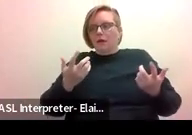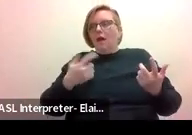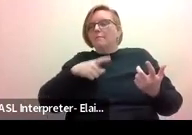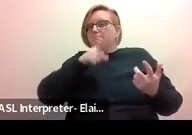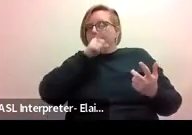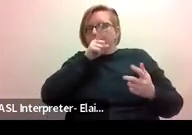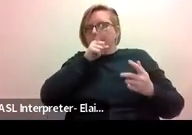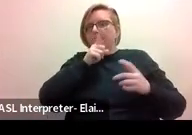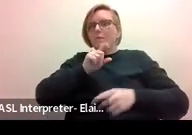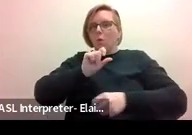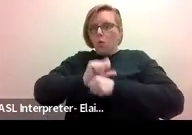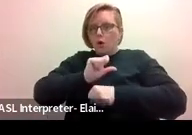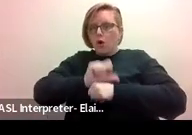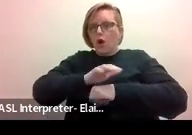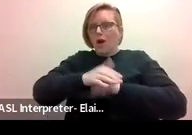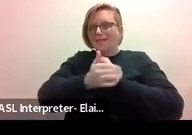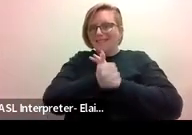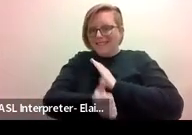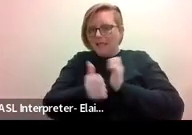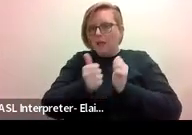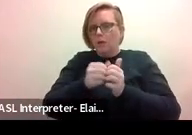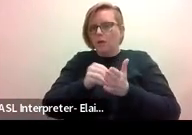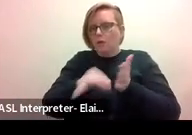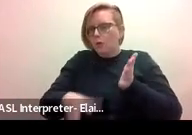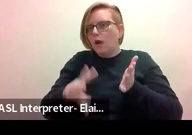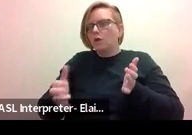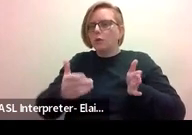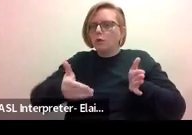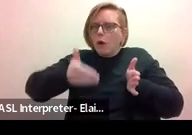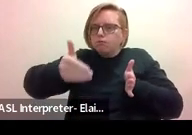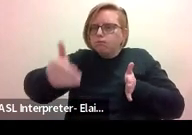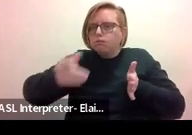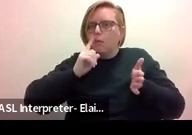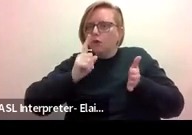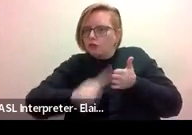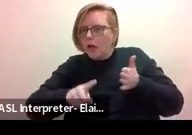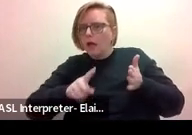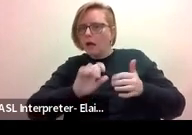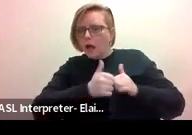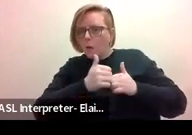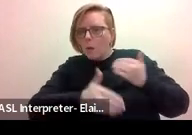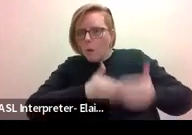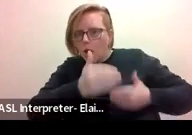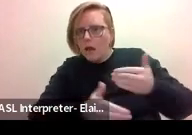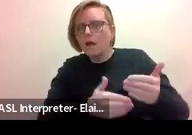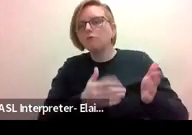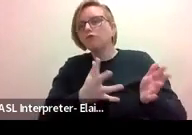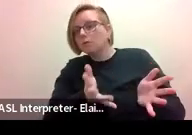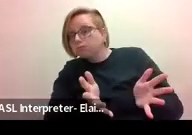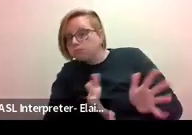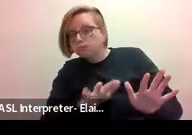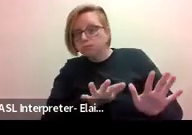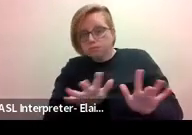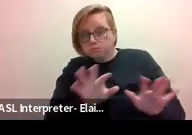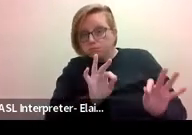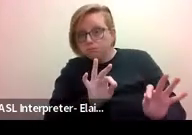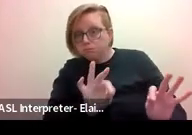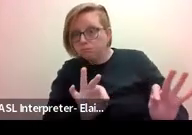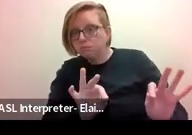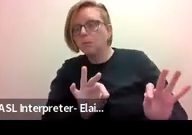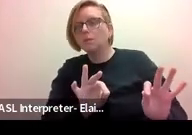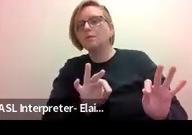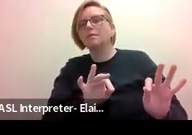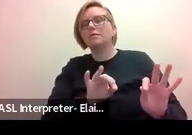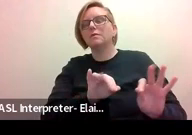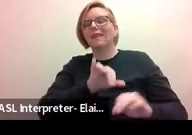check in with the student, make sure they're doing okay, and you're just doing a little discussion every now and then that